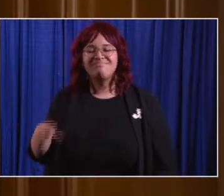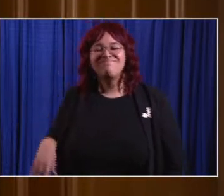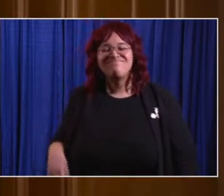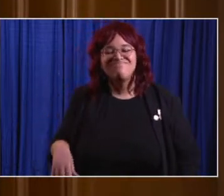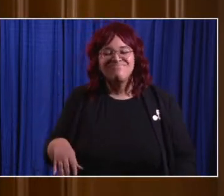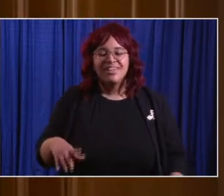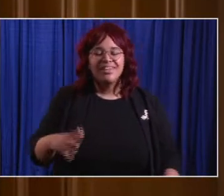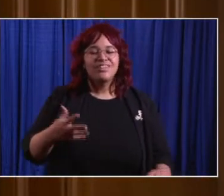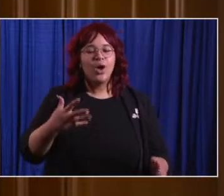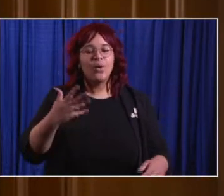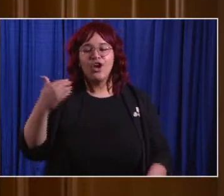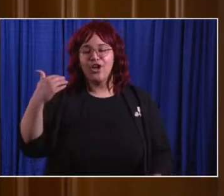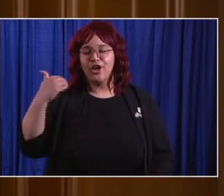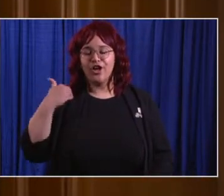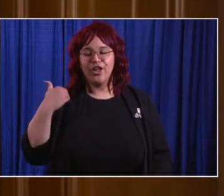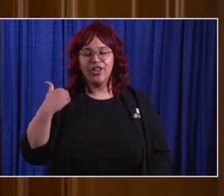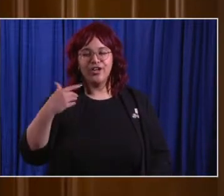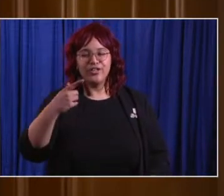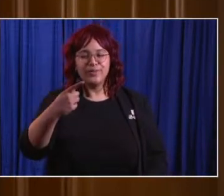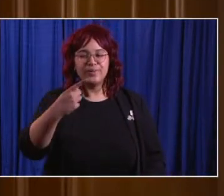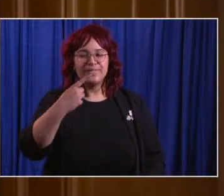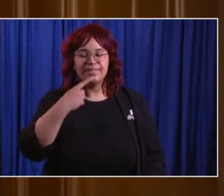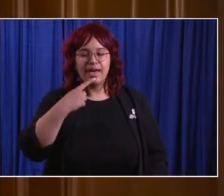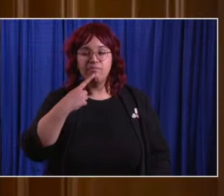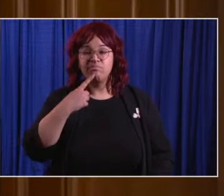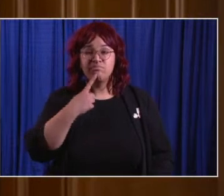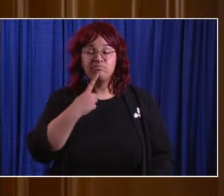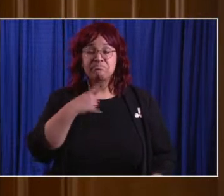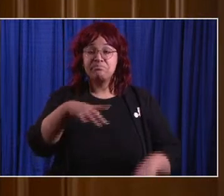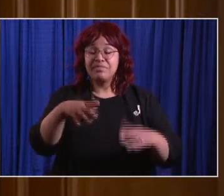you don't think that the state will hit herd immunity.